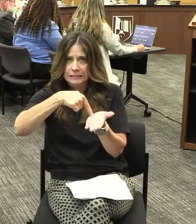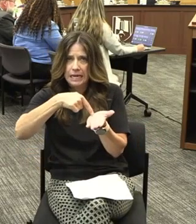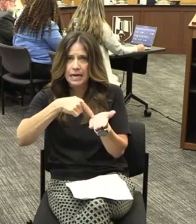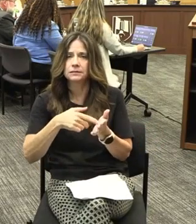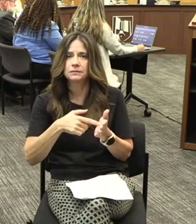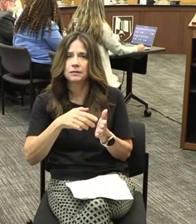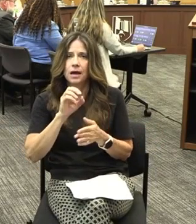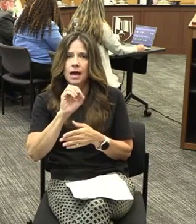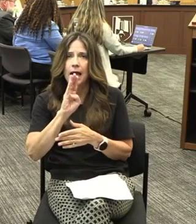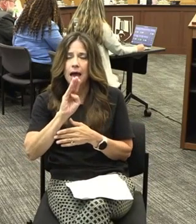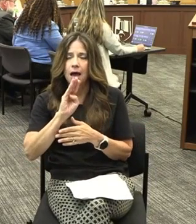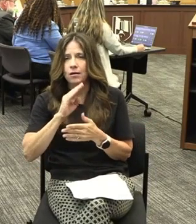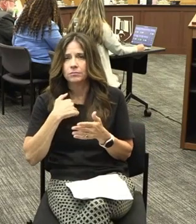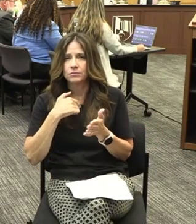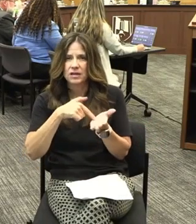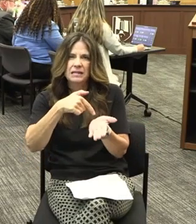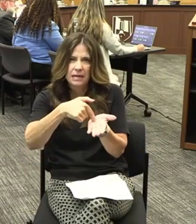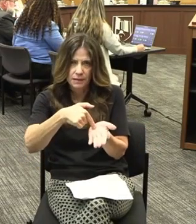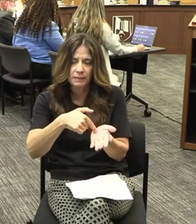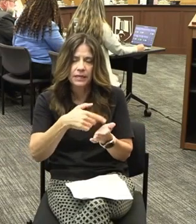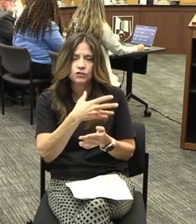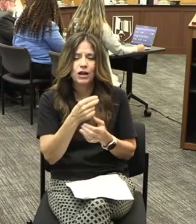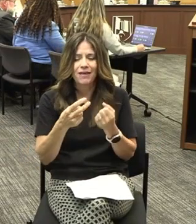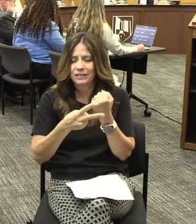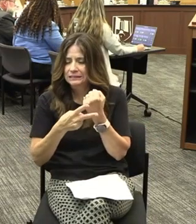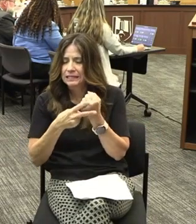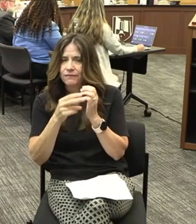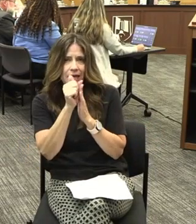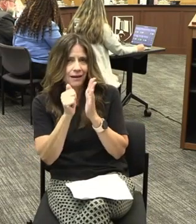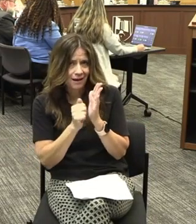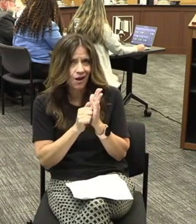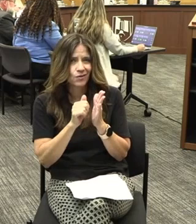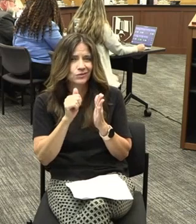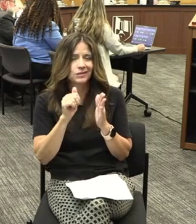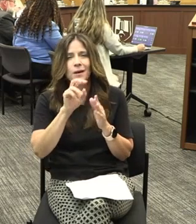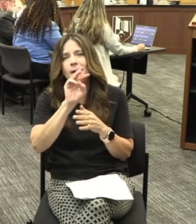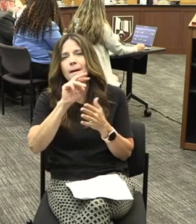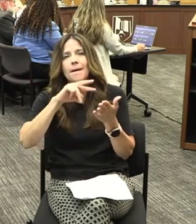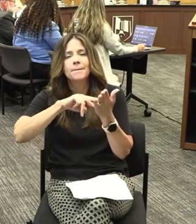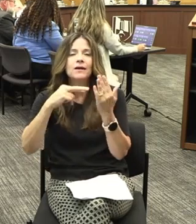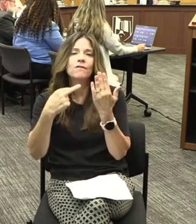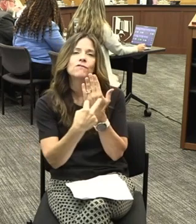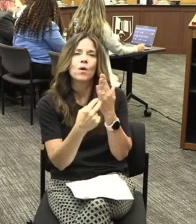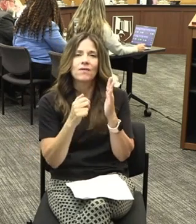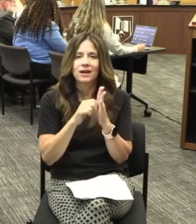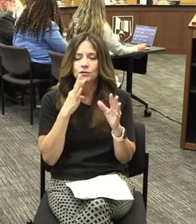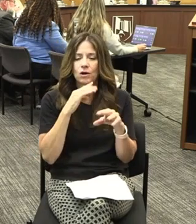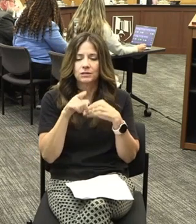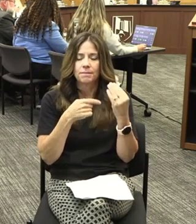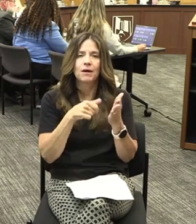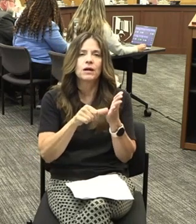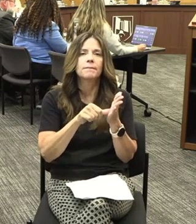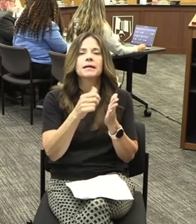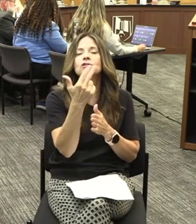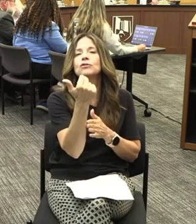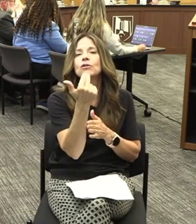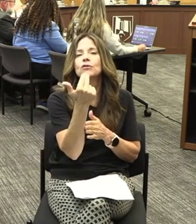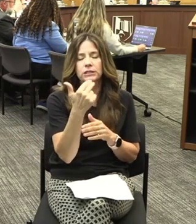And those are, the savings account metaphor that I referred to Right. earlier on page 13, the other pieces of the